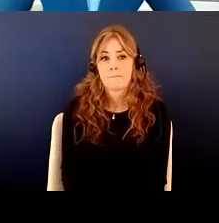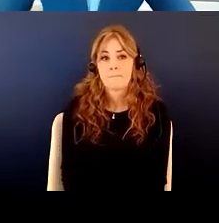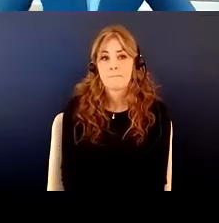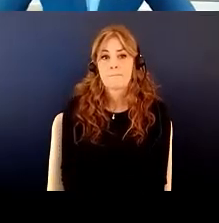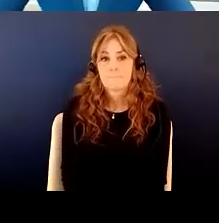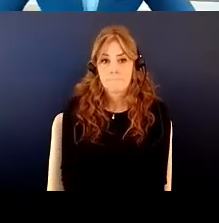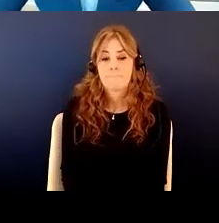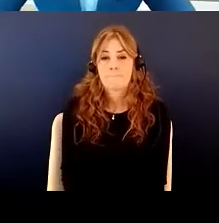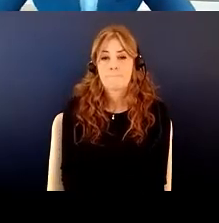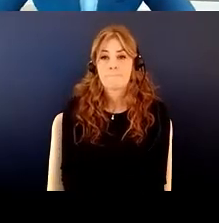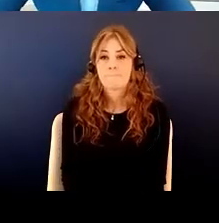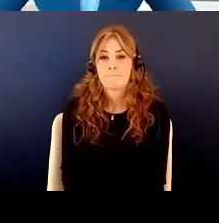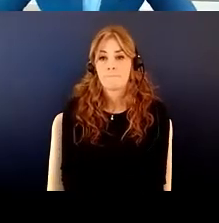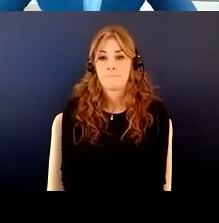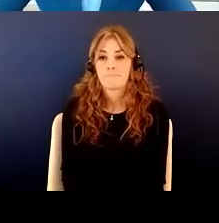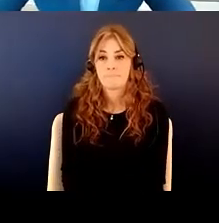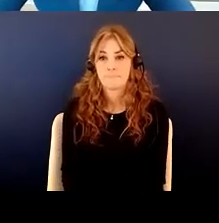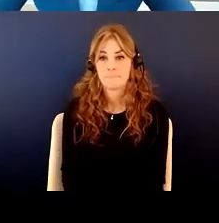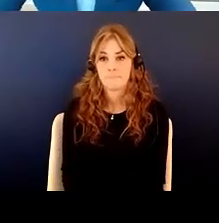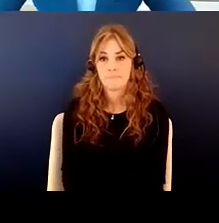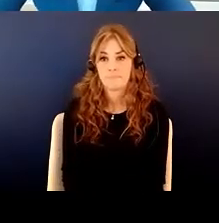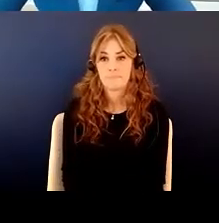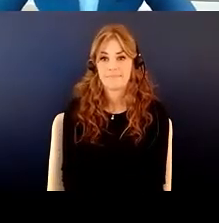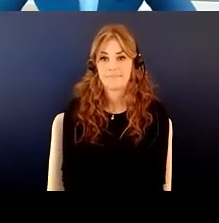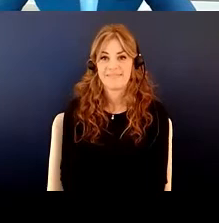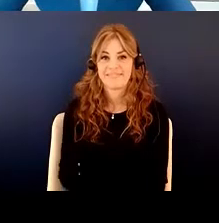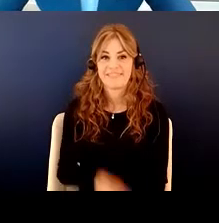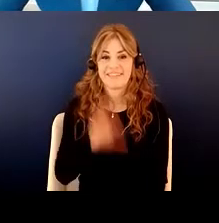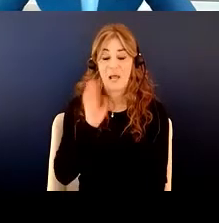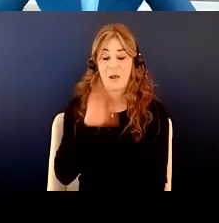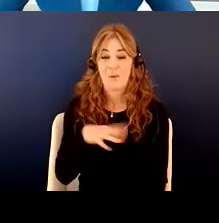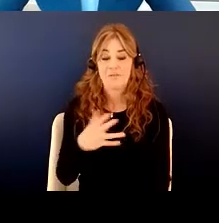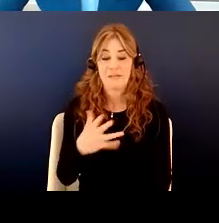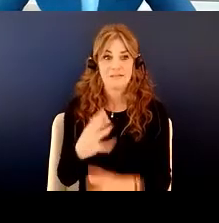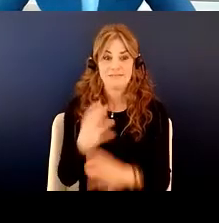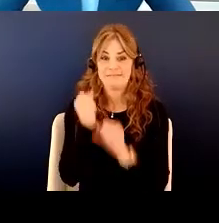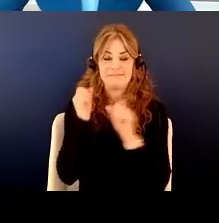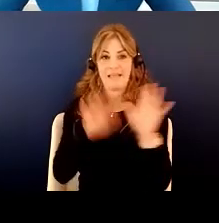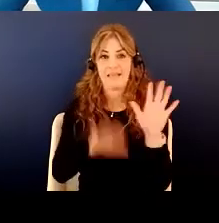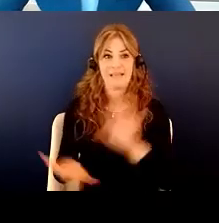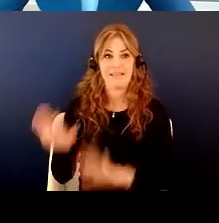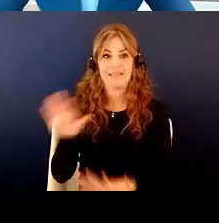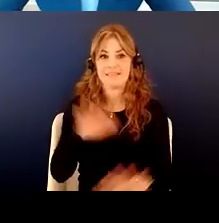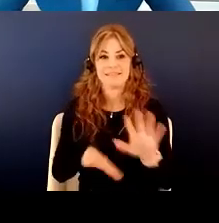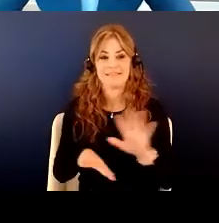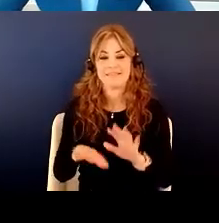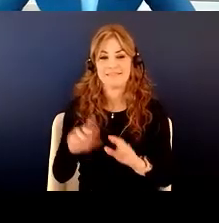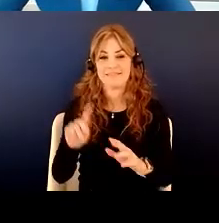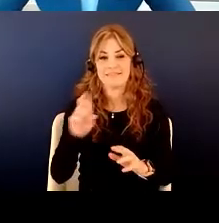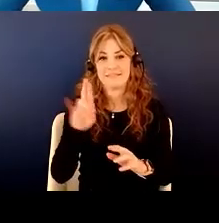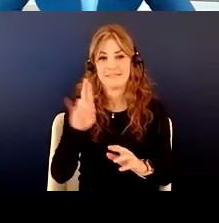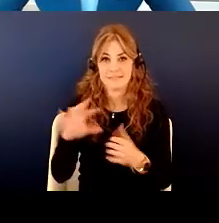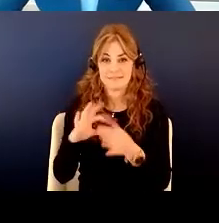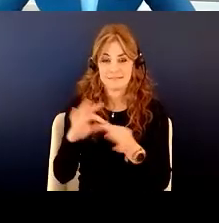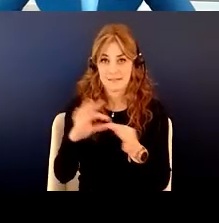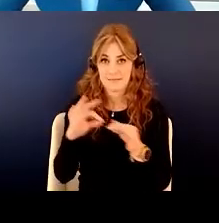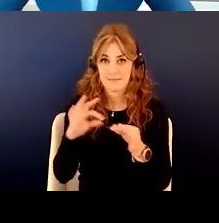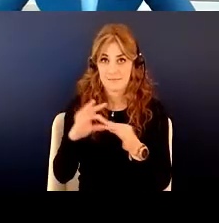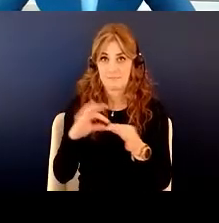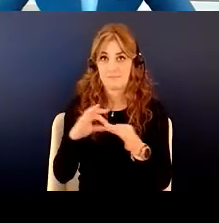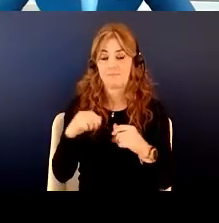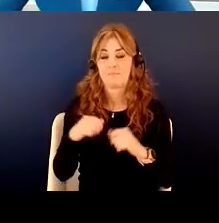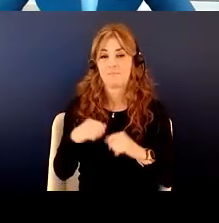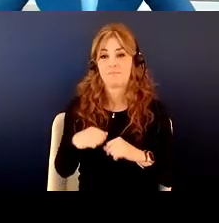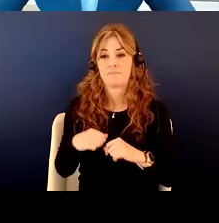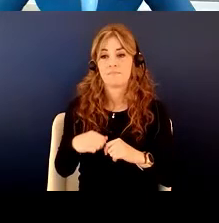Okay. So I know this is a whirlwind. I think Terri mentioned at the top of her talk that